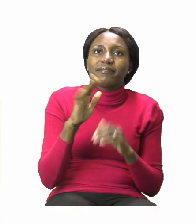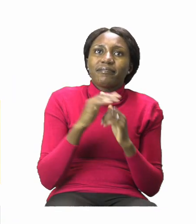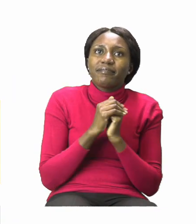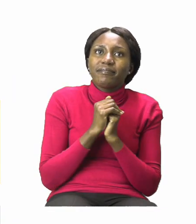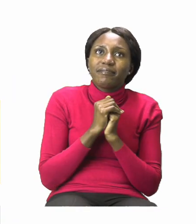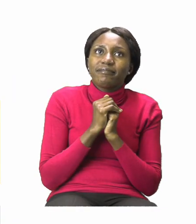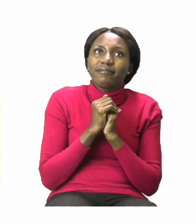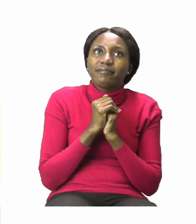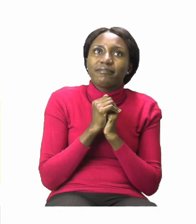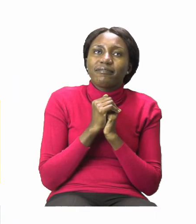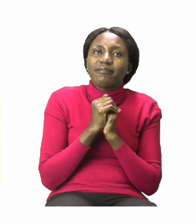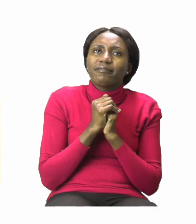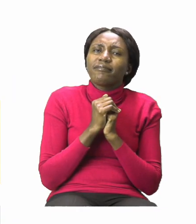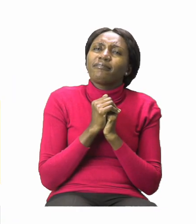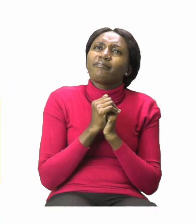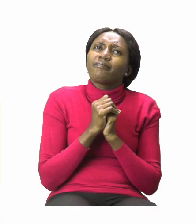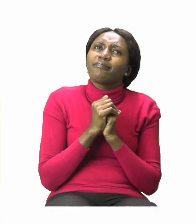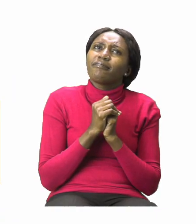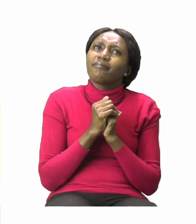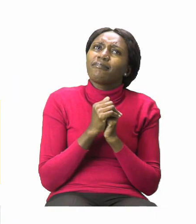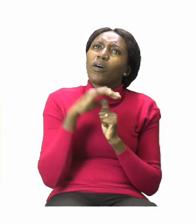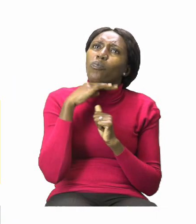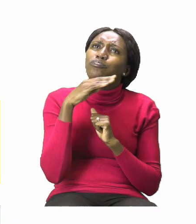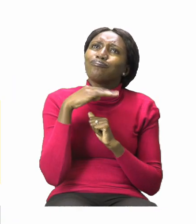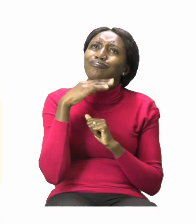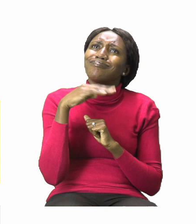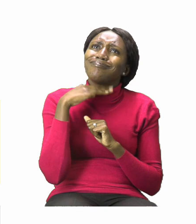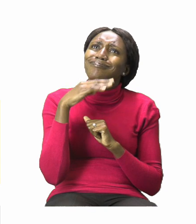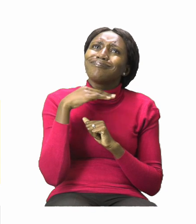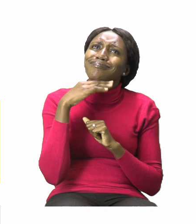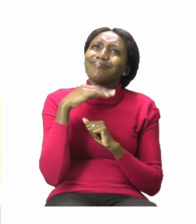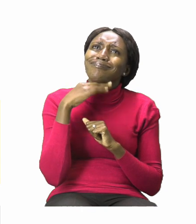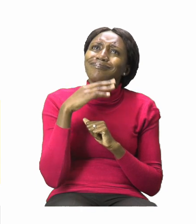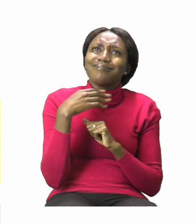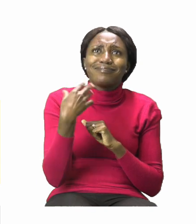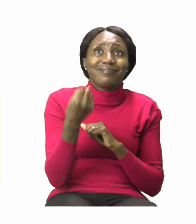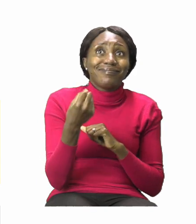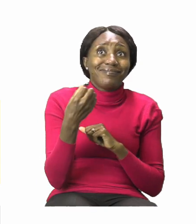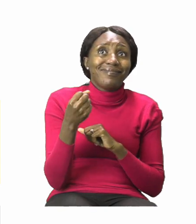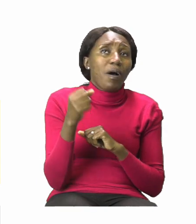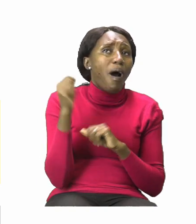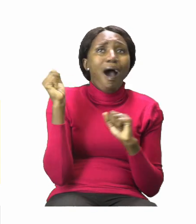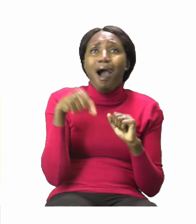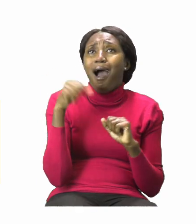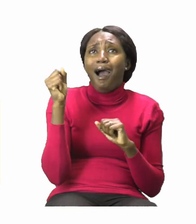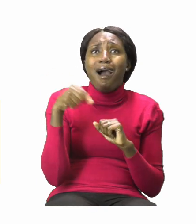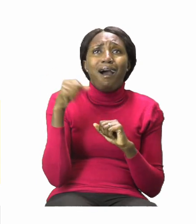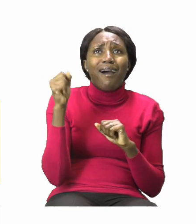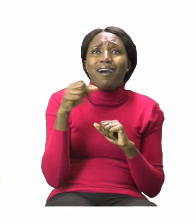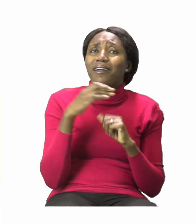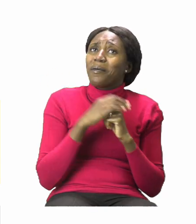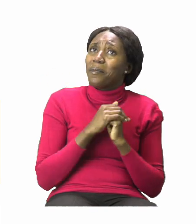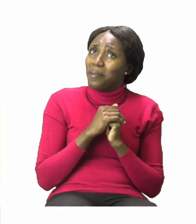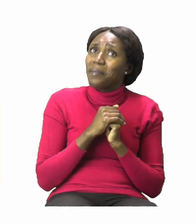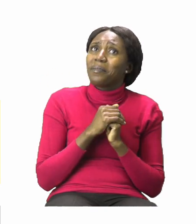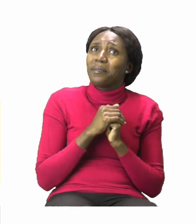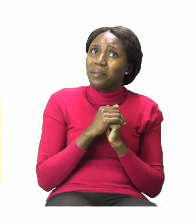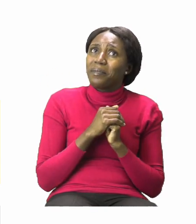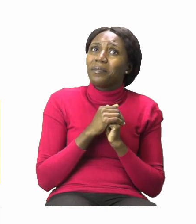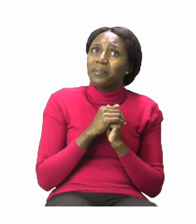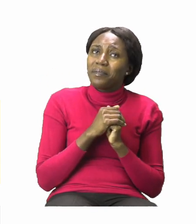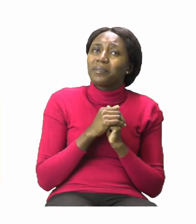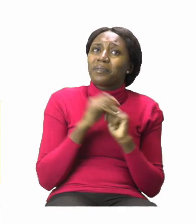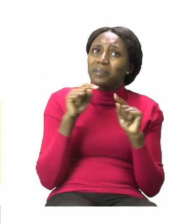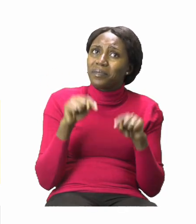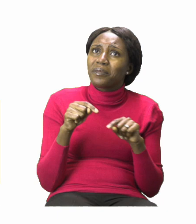page 25, we have a story. Yes! And it's going to be our job to cut